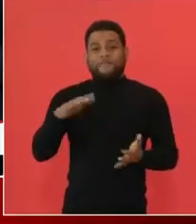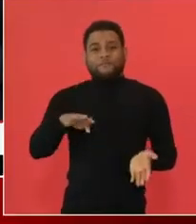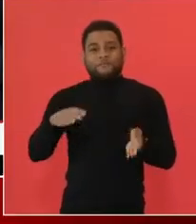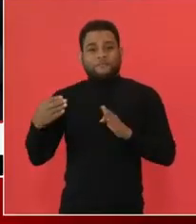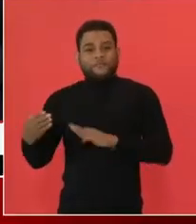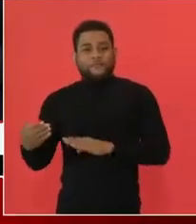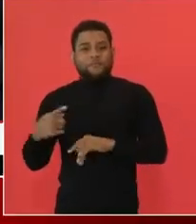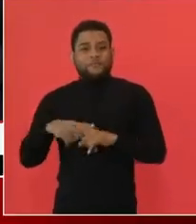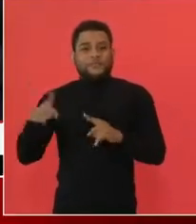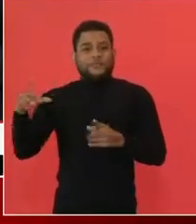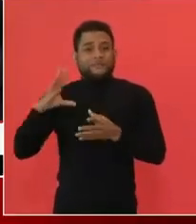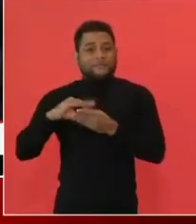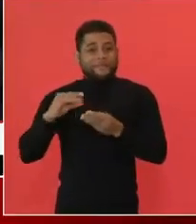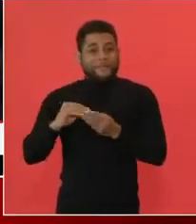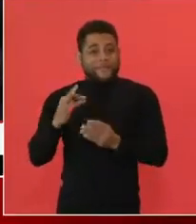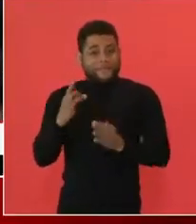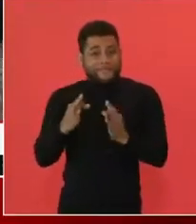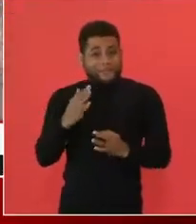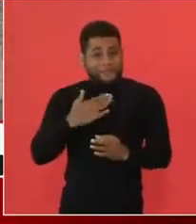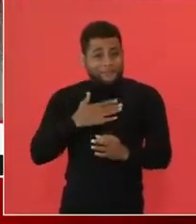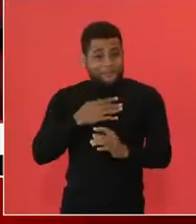embrace you strongly. Thank you.